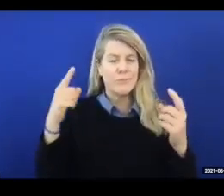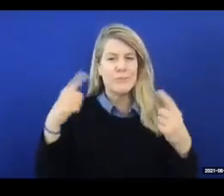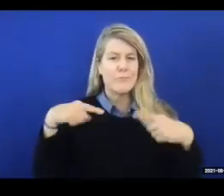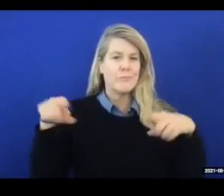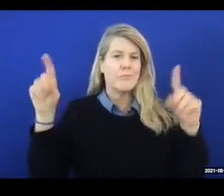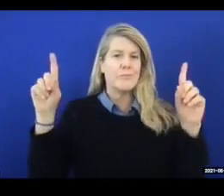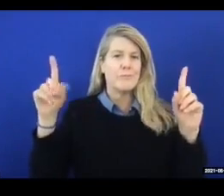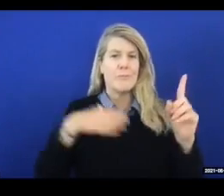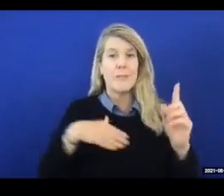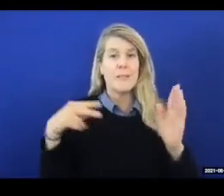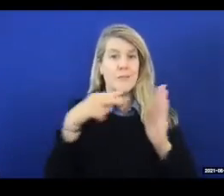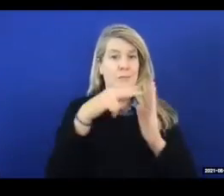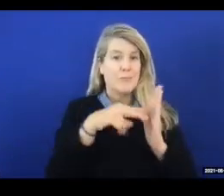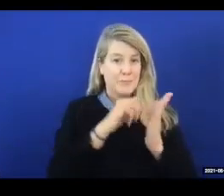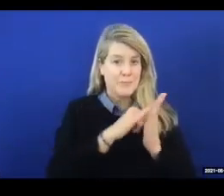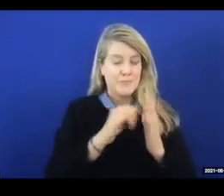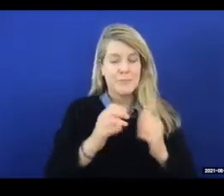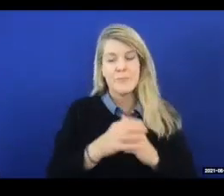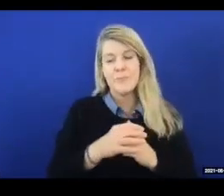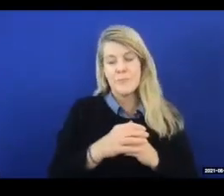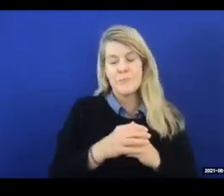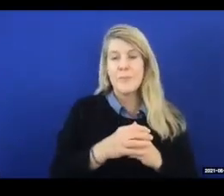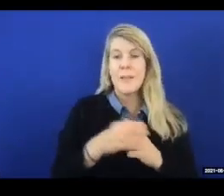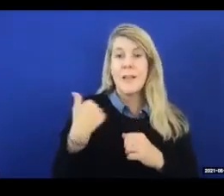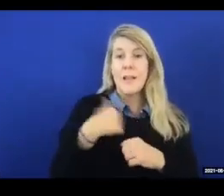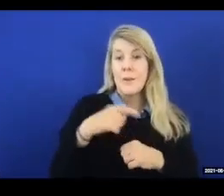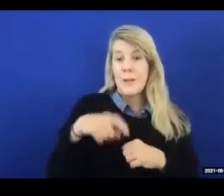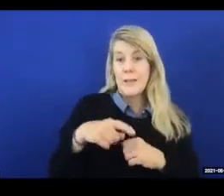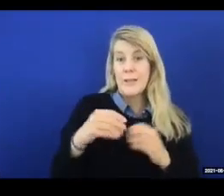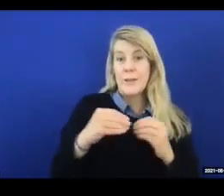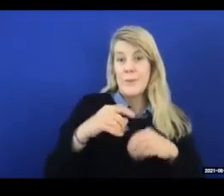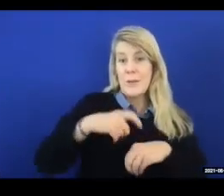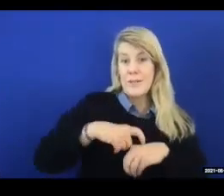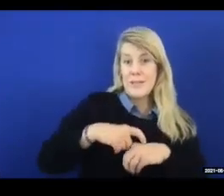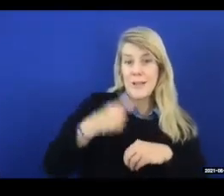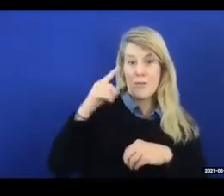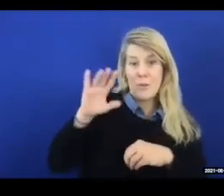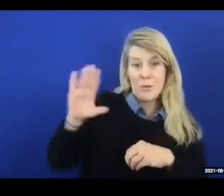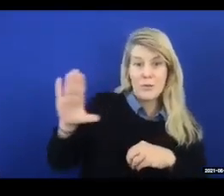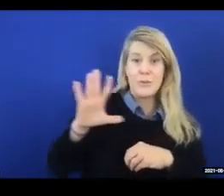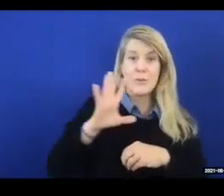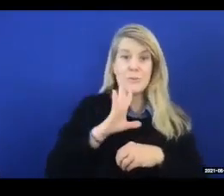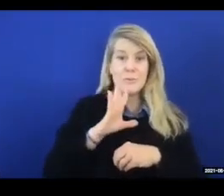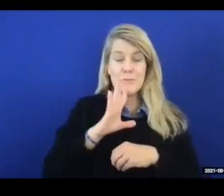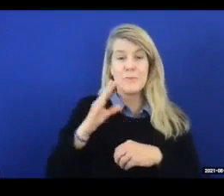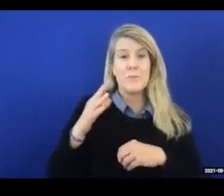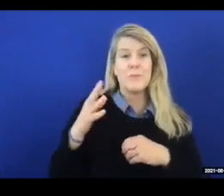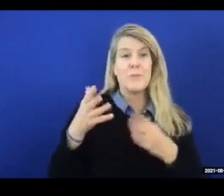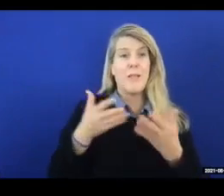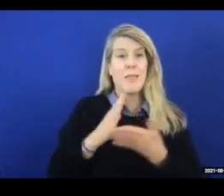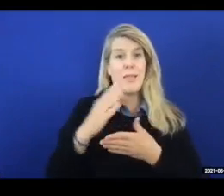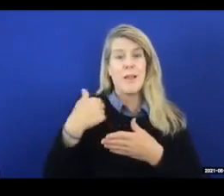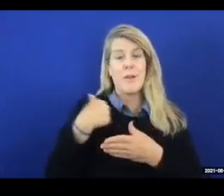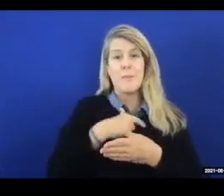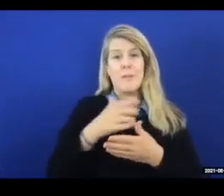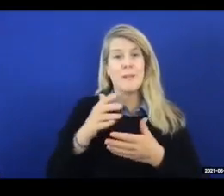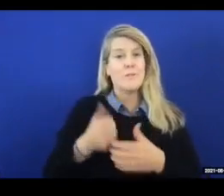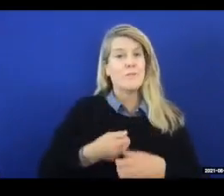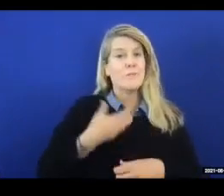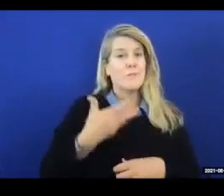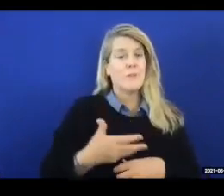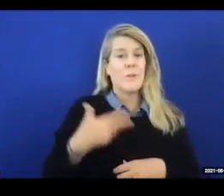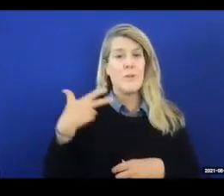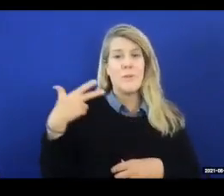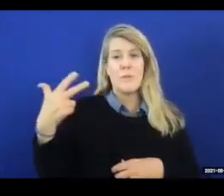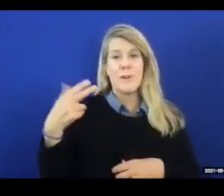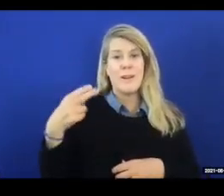look. So that we will have ample time to hear from Treasurer Ma, let me share just